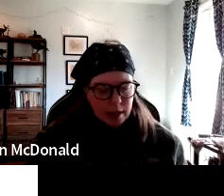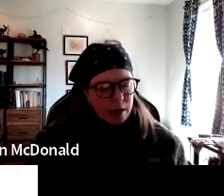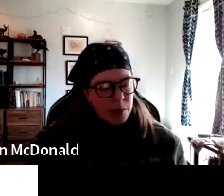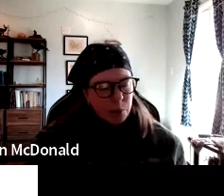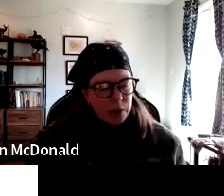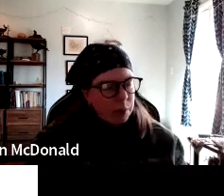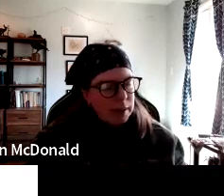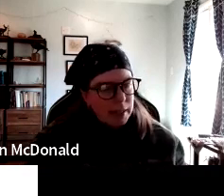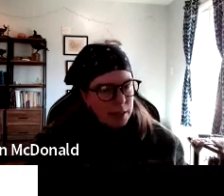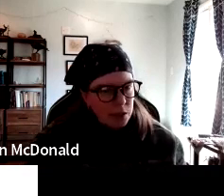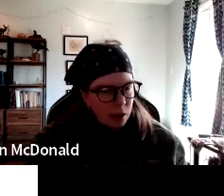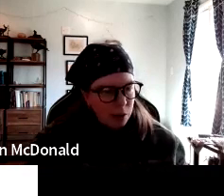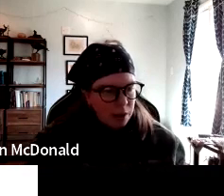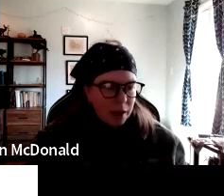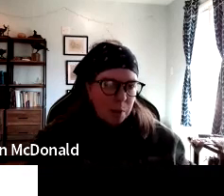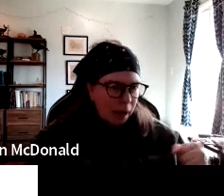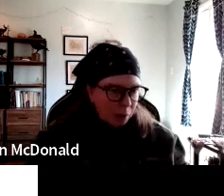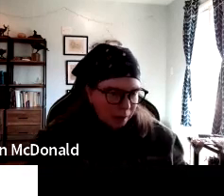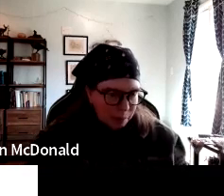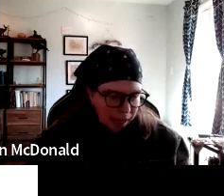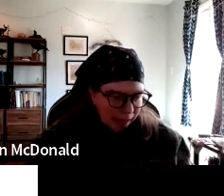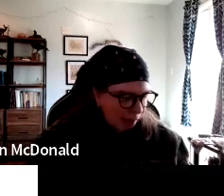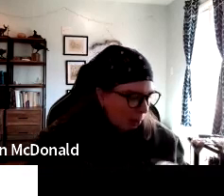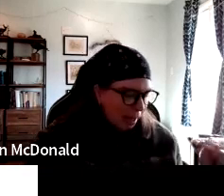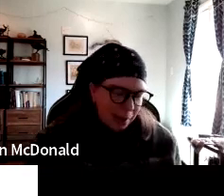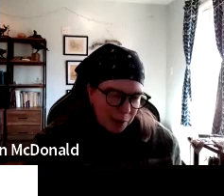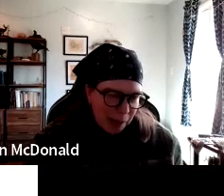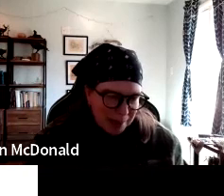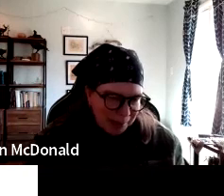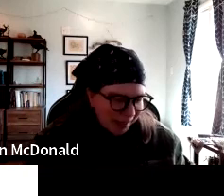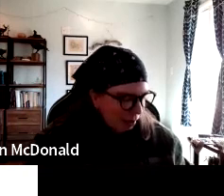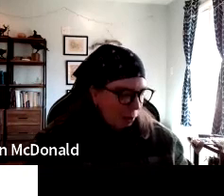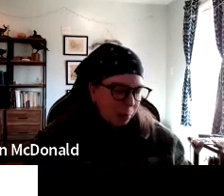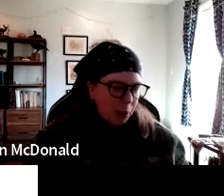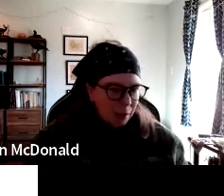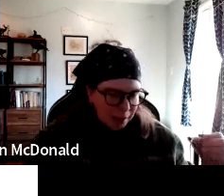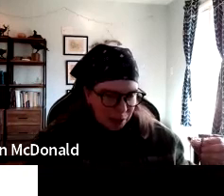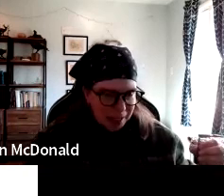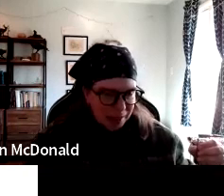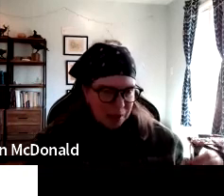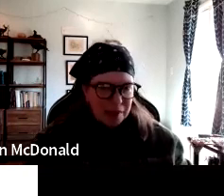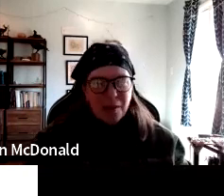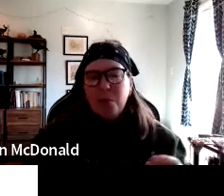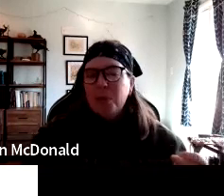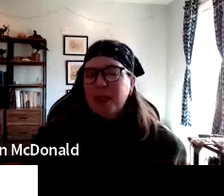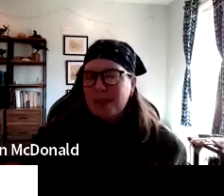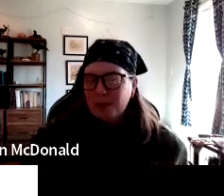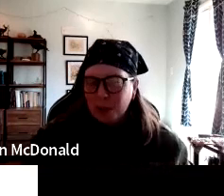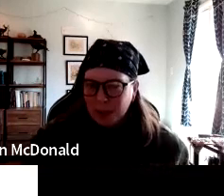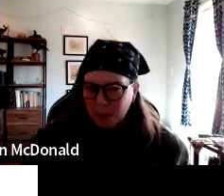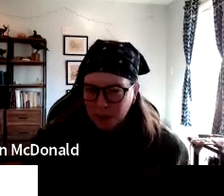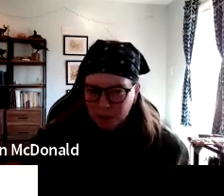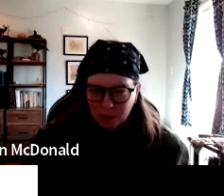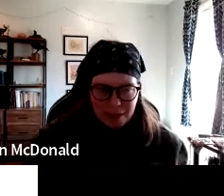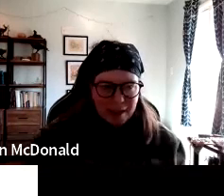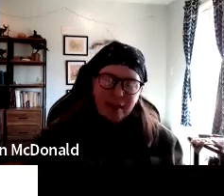tweezers. Now, it's important, please don't pound on the bag or hit it with a pencil or poke it with your tweezers, because if